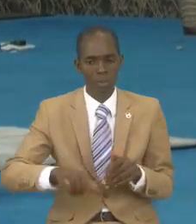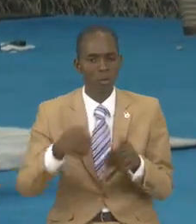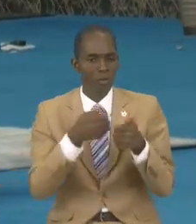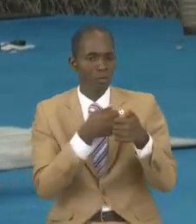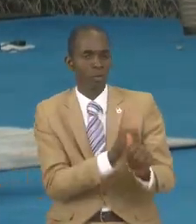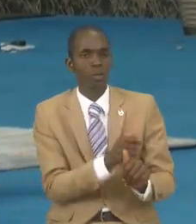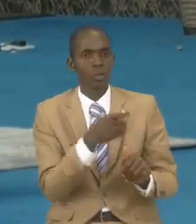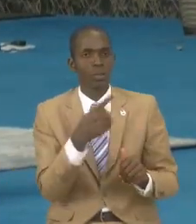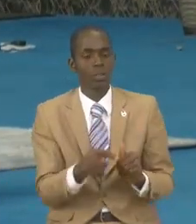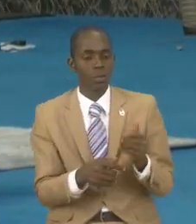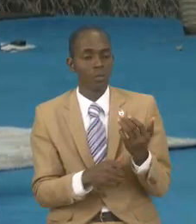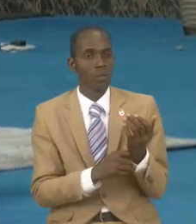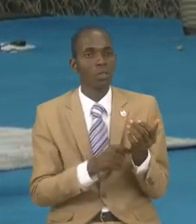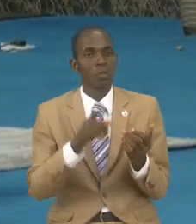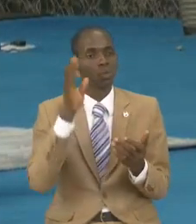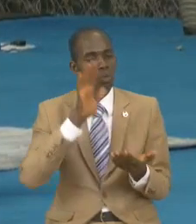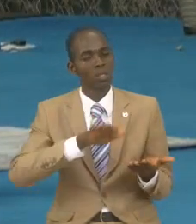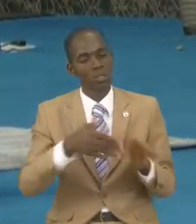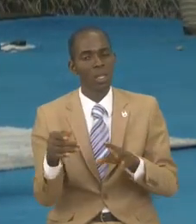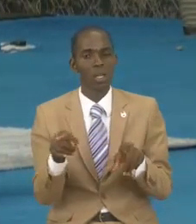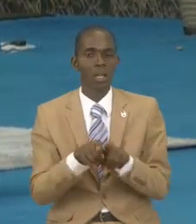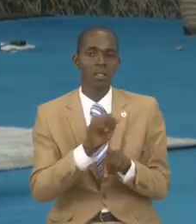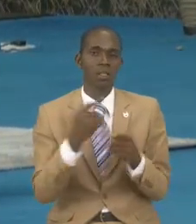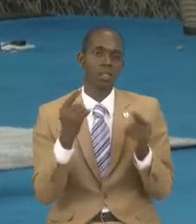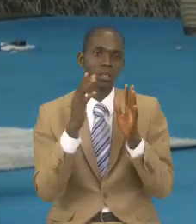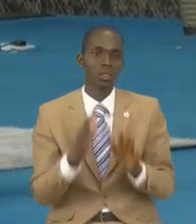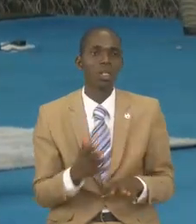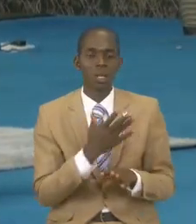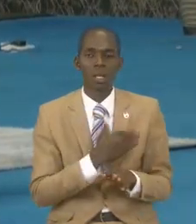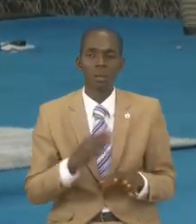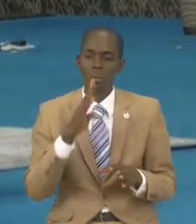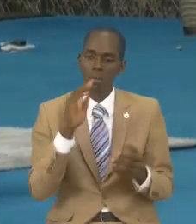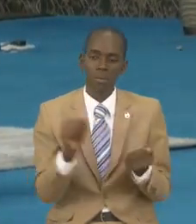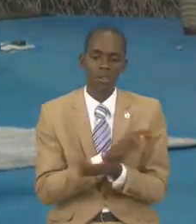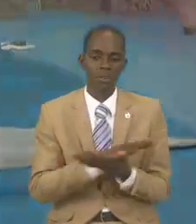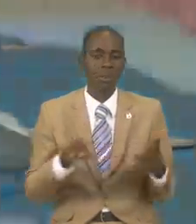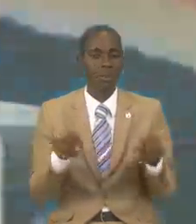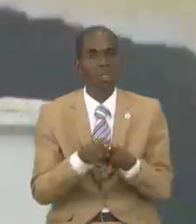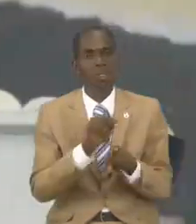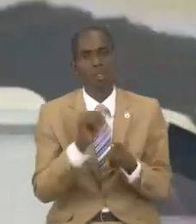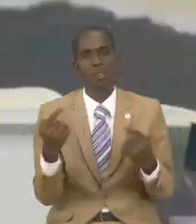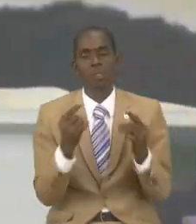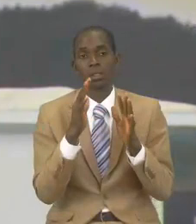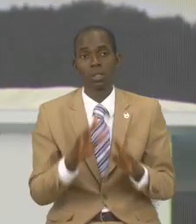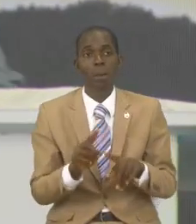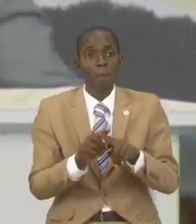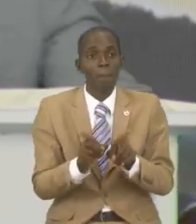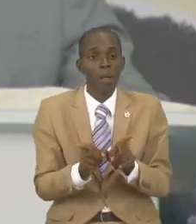you'll die like a sinner. And perish like a sinner. But if